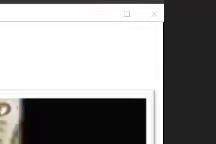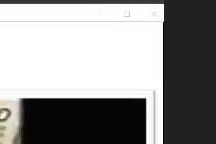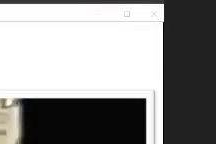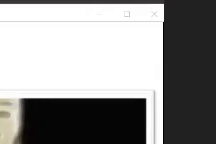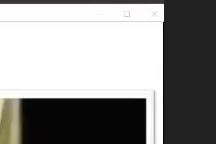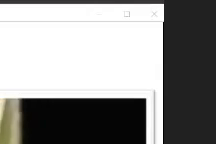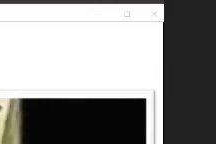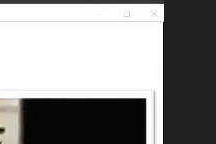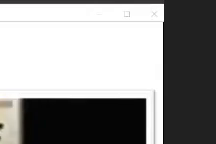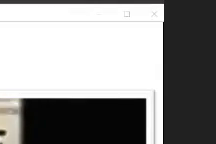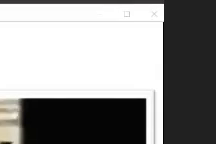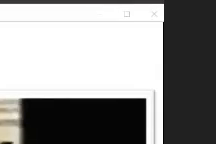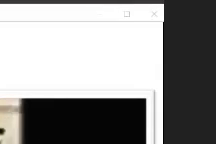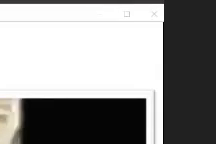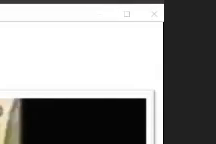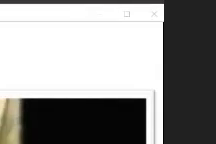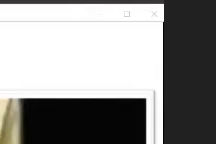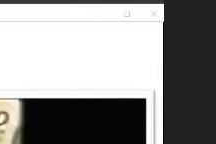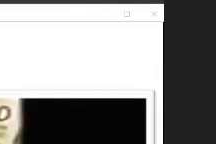Me, that I'm a person,